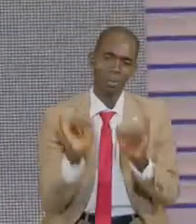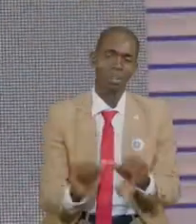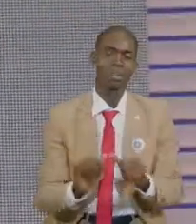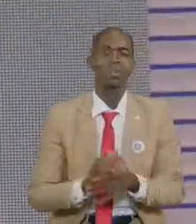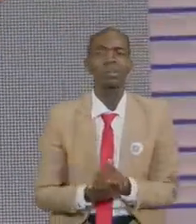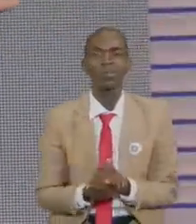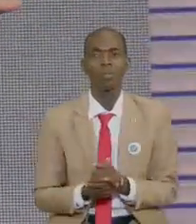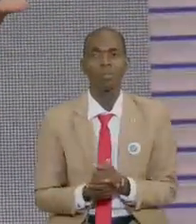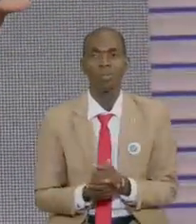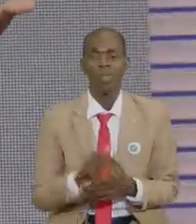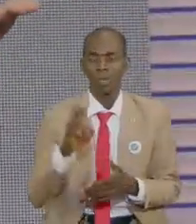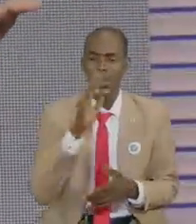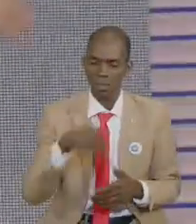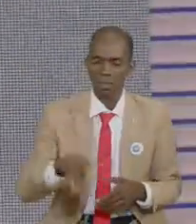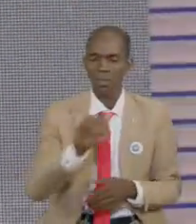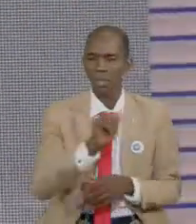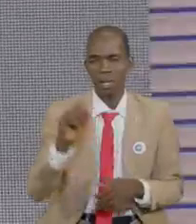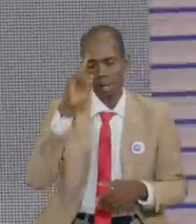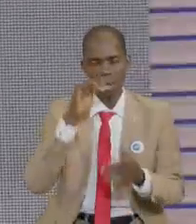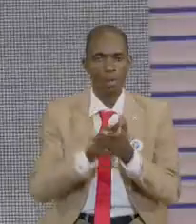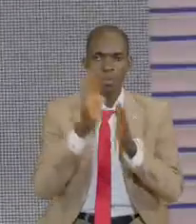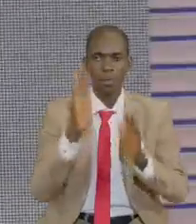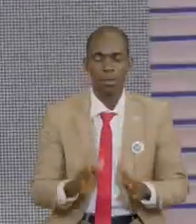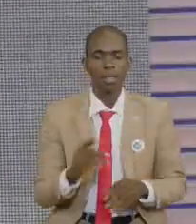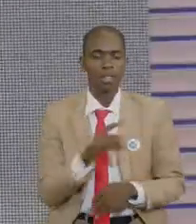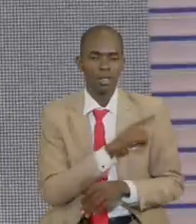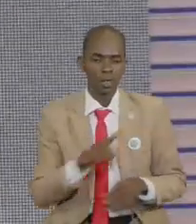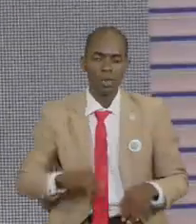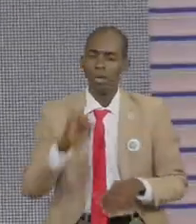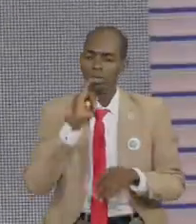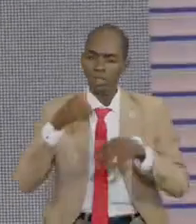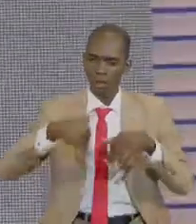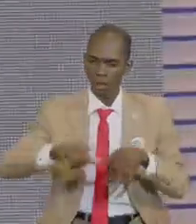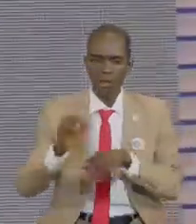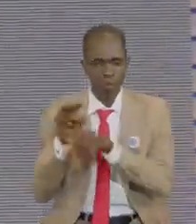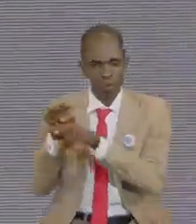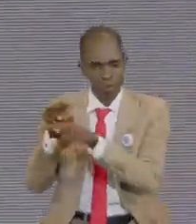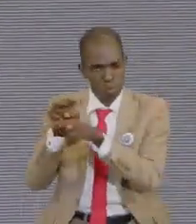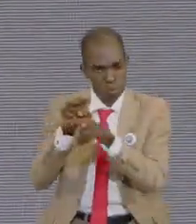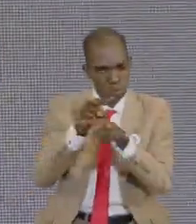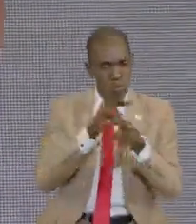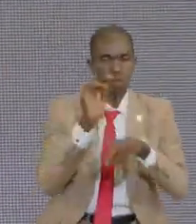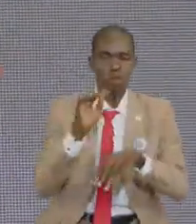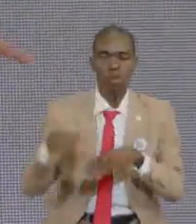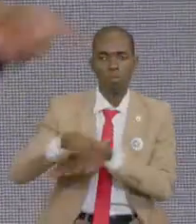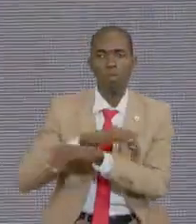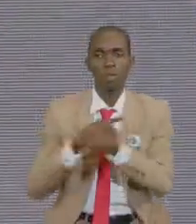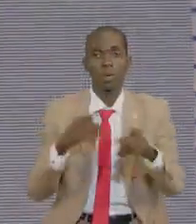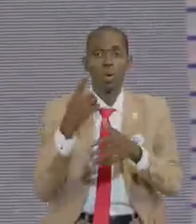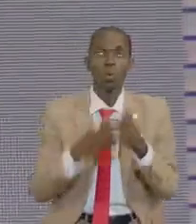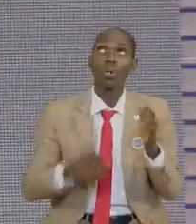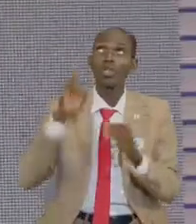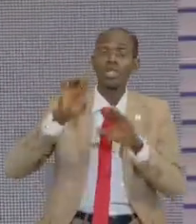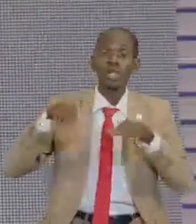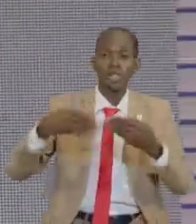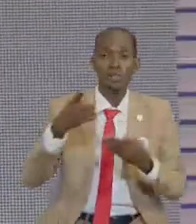You're still a believer. And the Lord is still watching over you. And what he gave you, the night, the